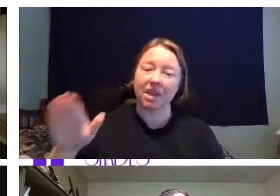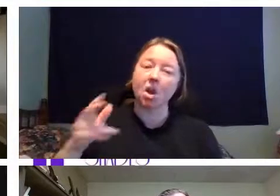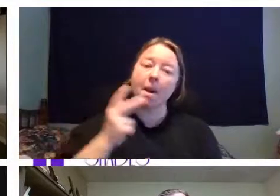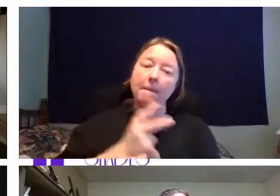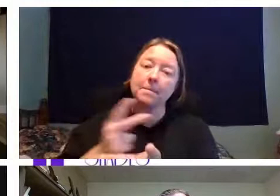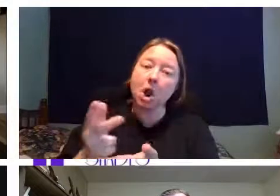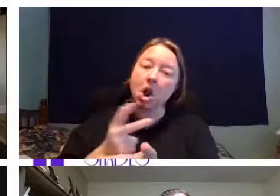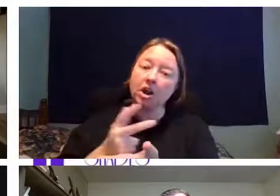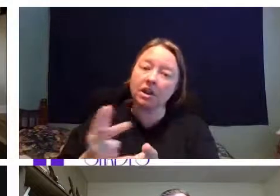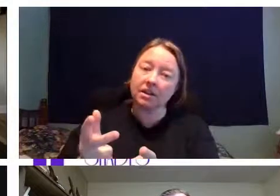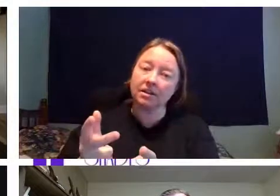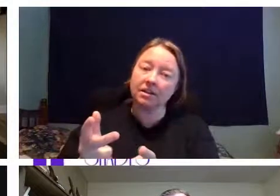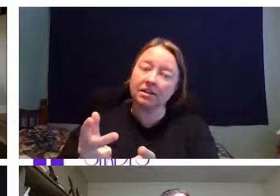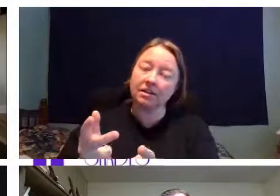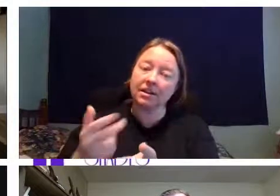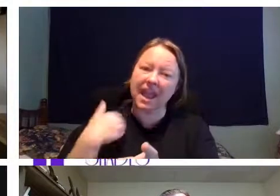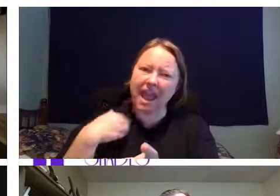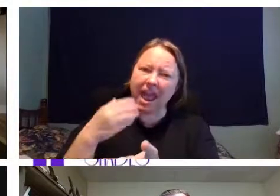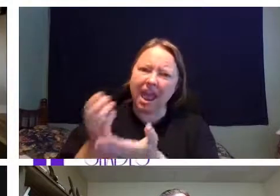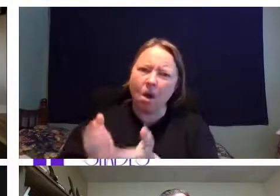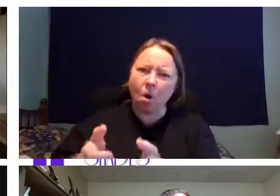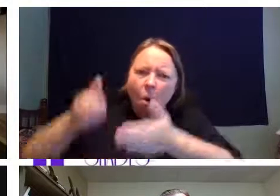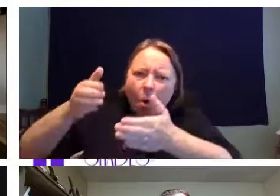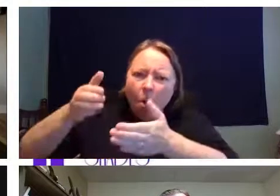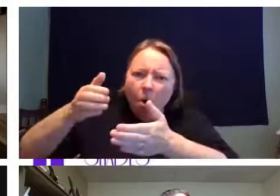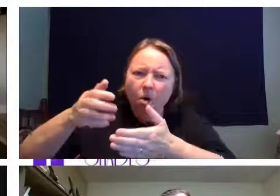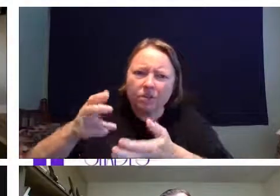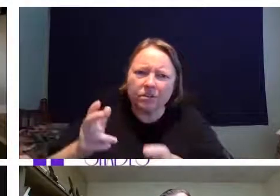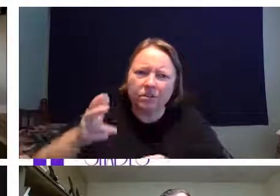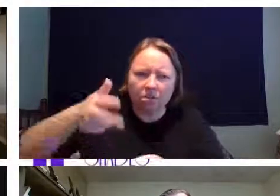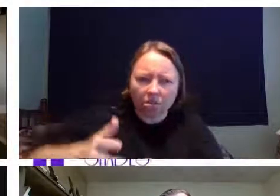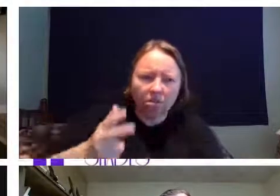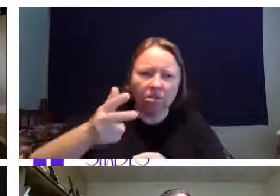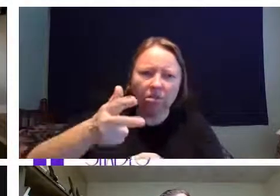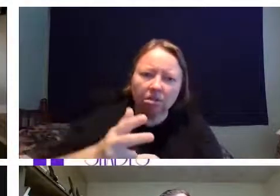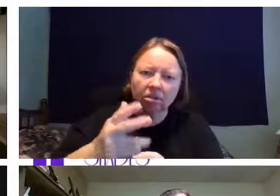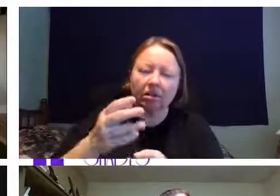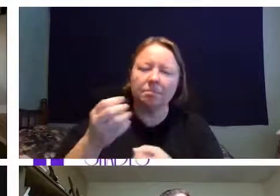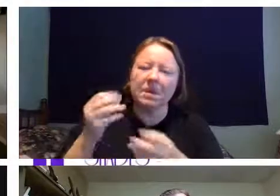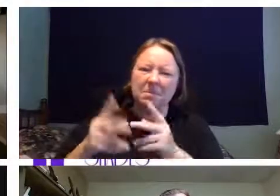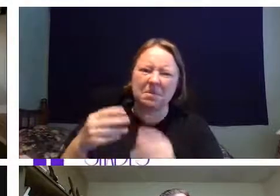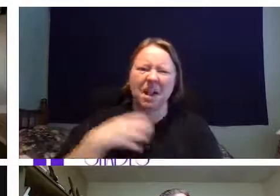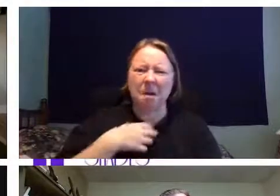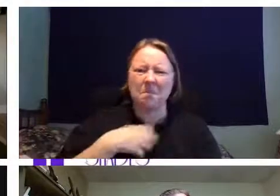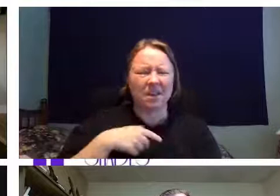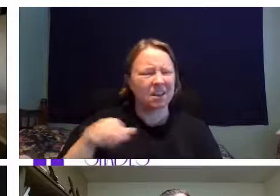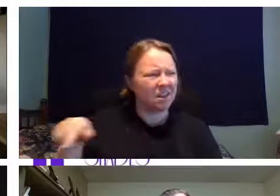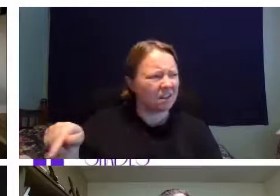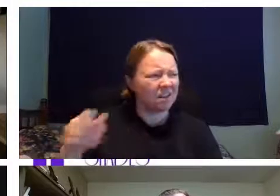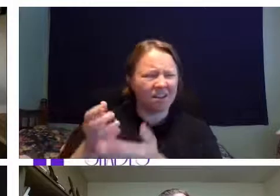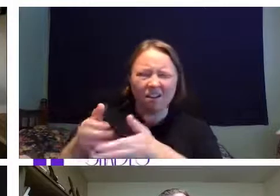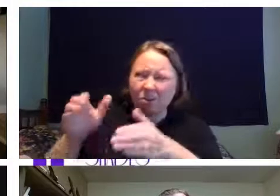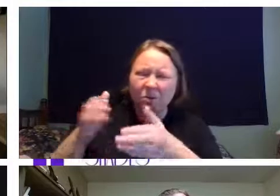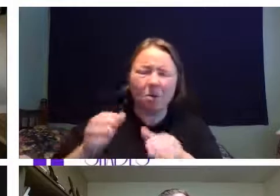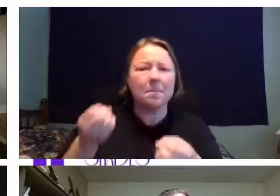lot had potholes in it, and so they got so many complaints. So many persons in